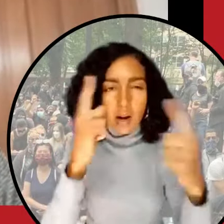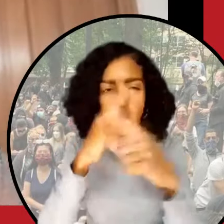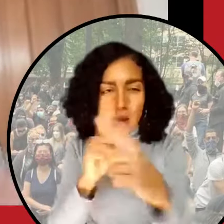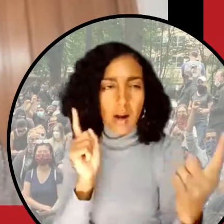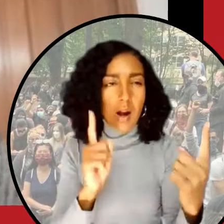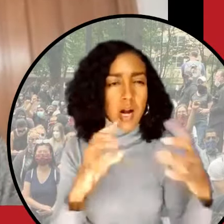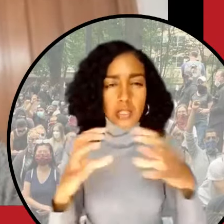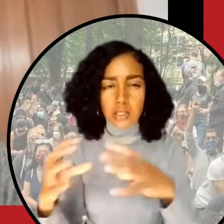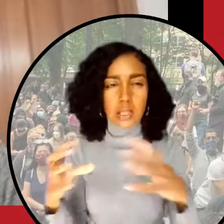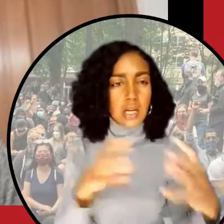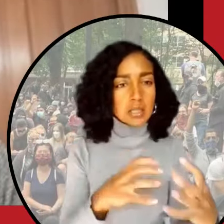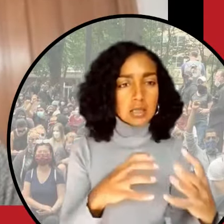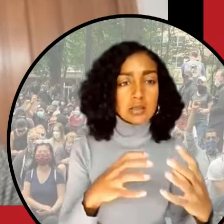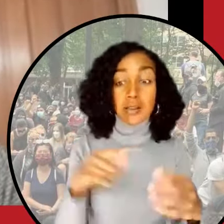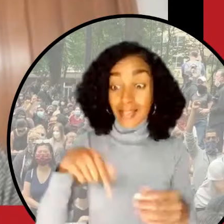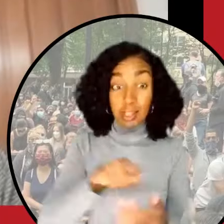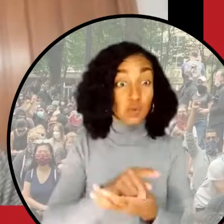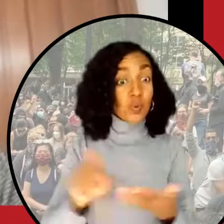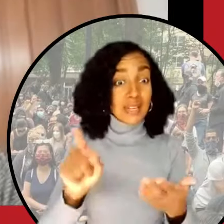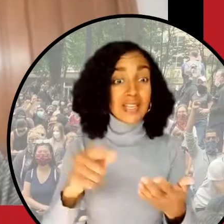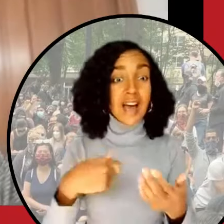clashes. Just this week, I've seen